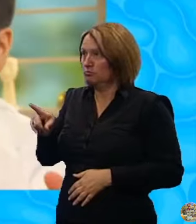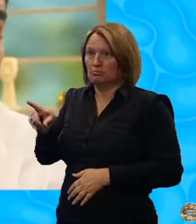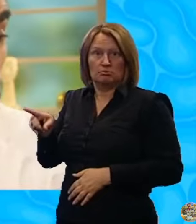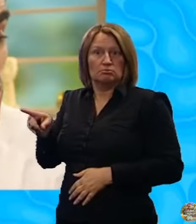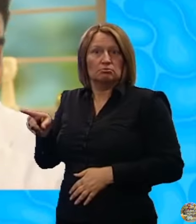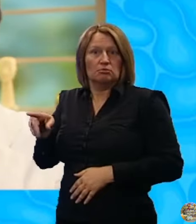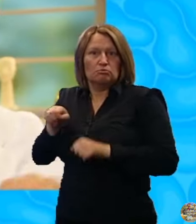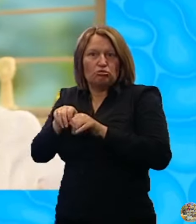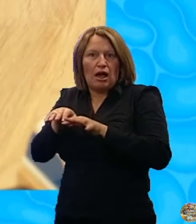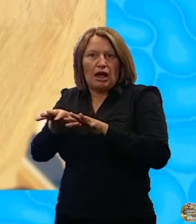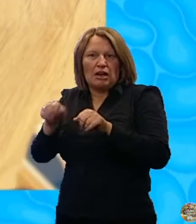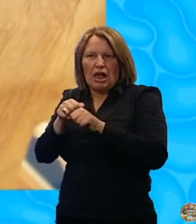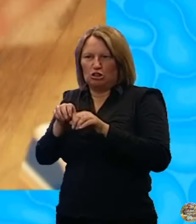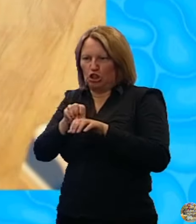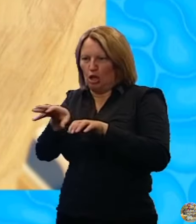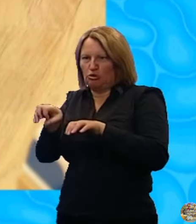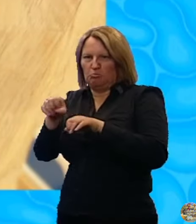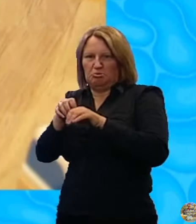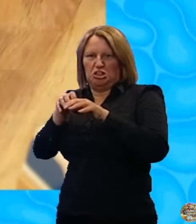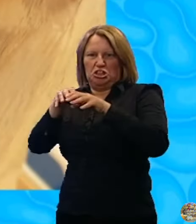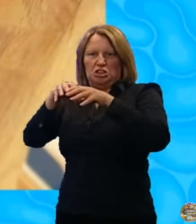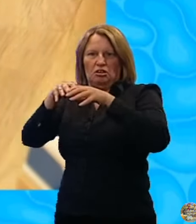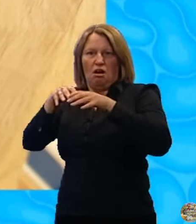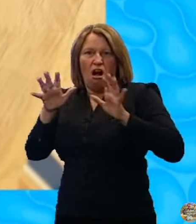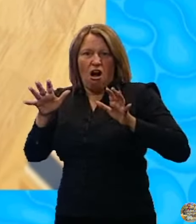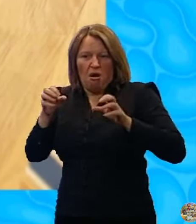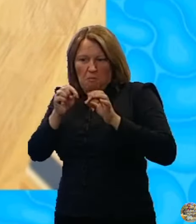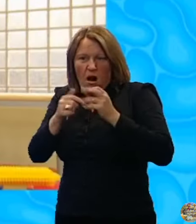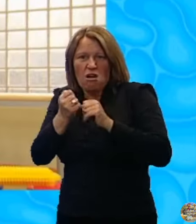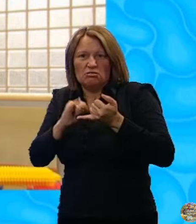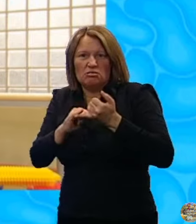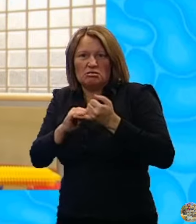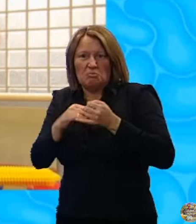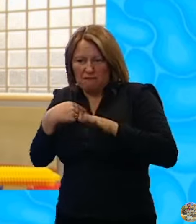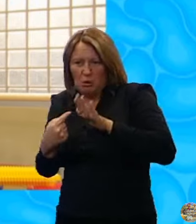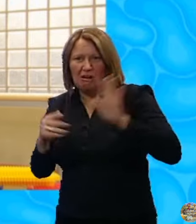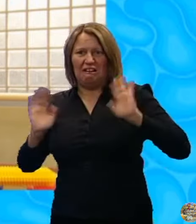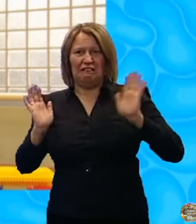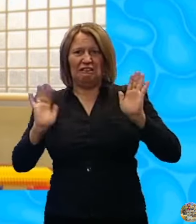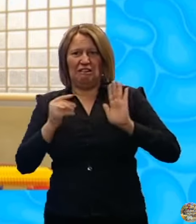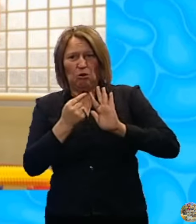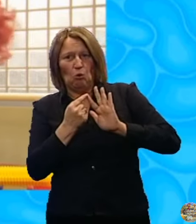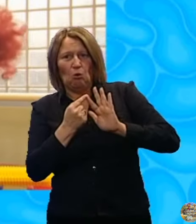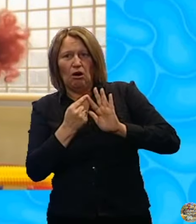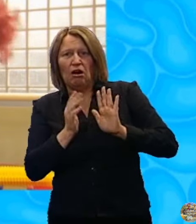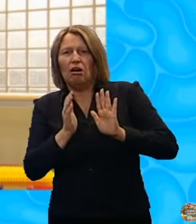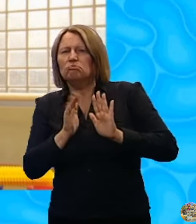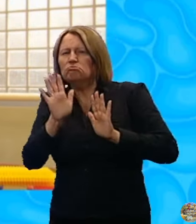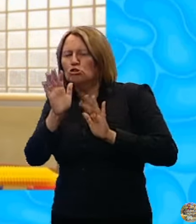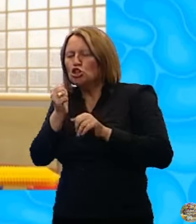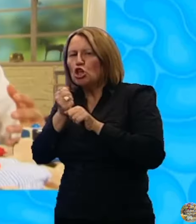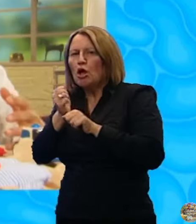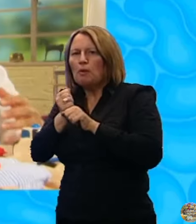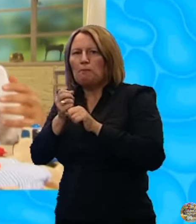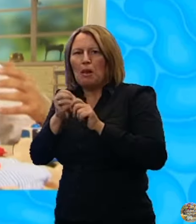soon, there's a whole lot of them in a big gang of bugs. A gang of bugs? In my foot? Wow! Well, kind